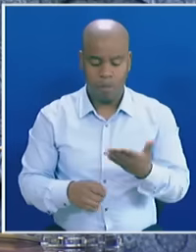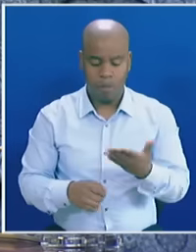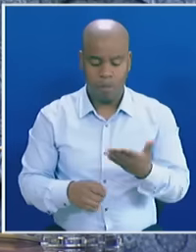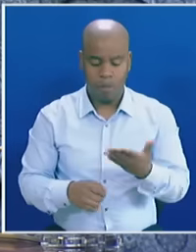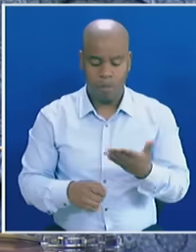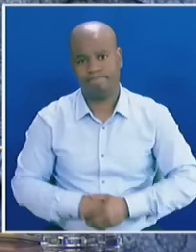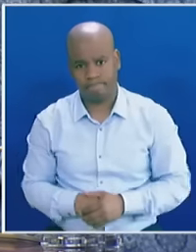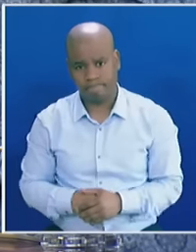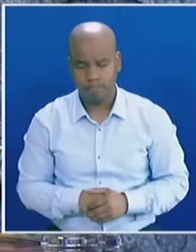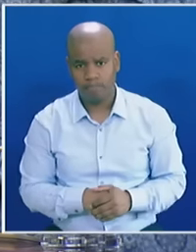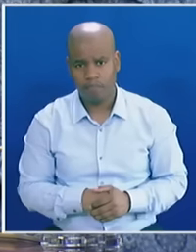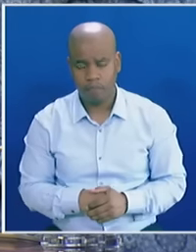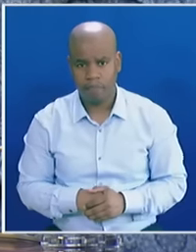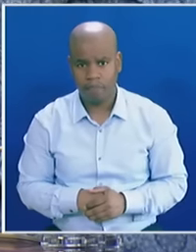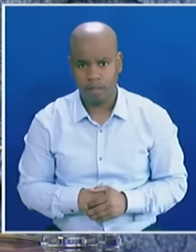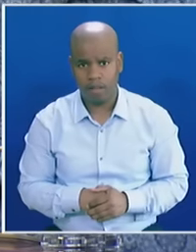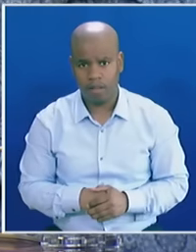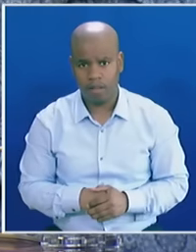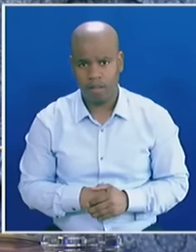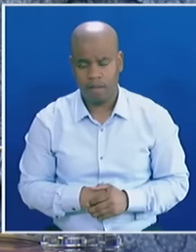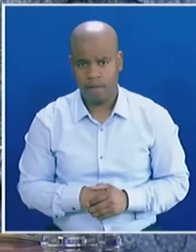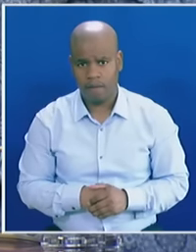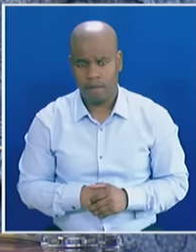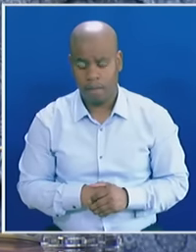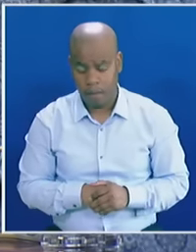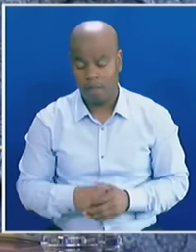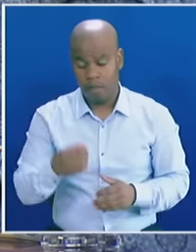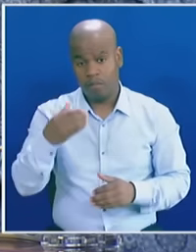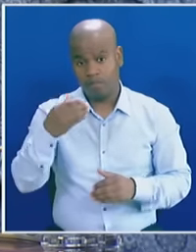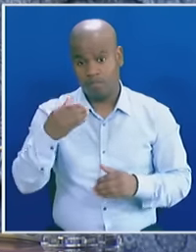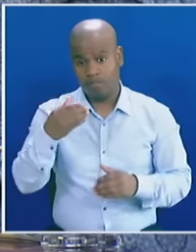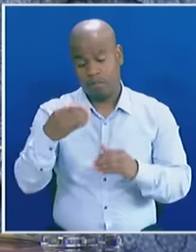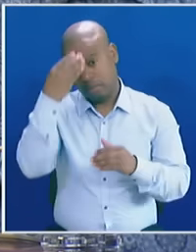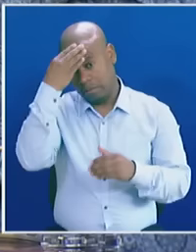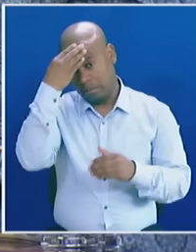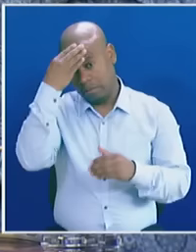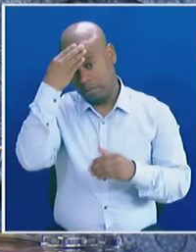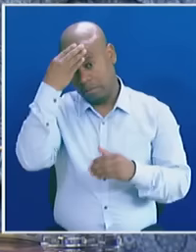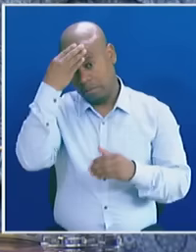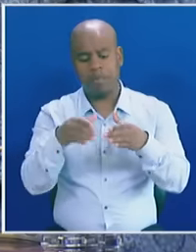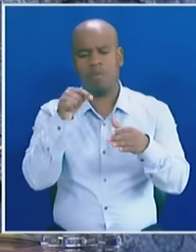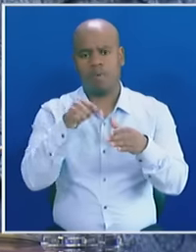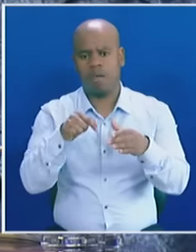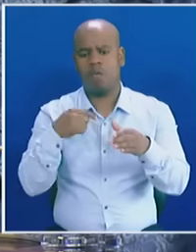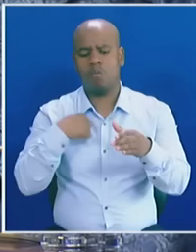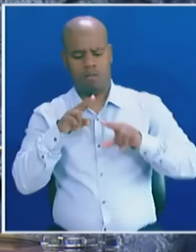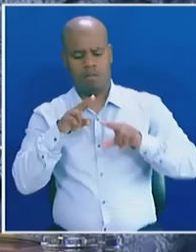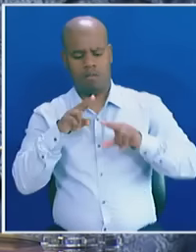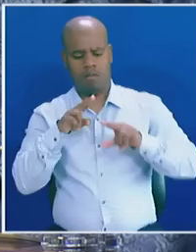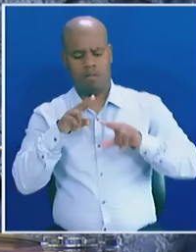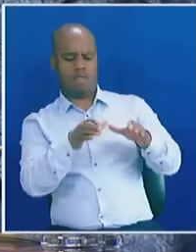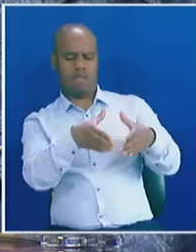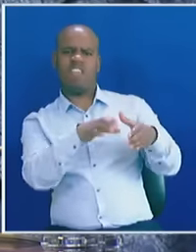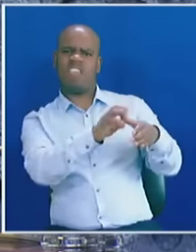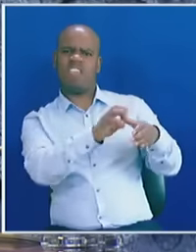Chair. It is so bad that, the state security agencies sometimes rely on the EFF to learn about new developments and